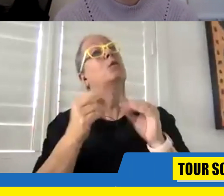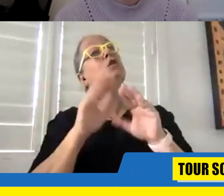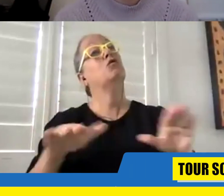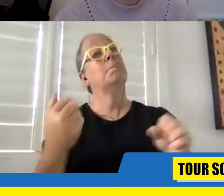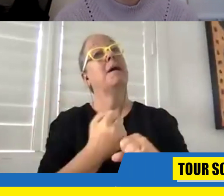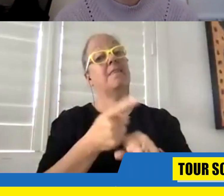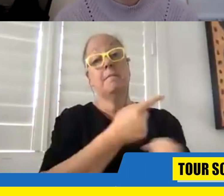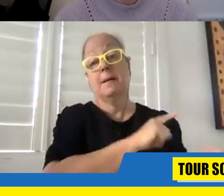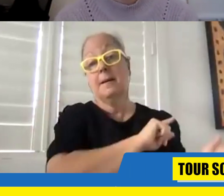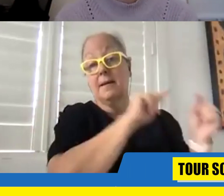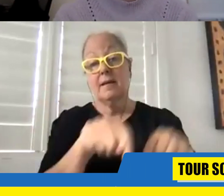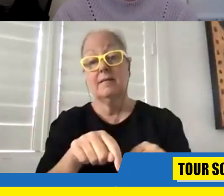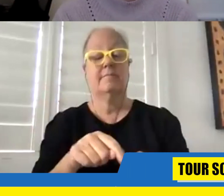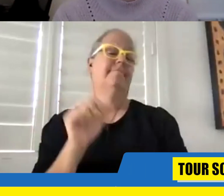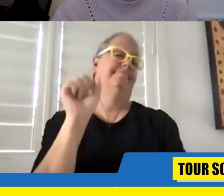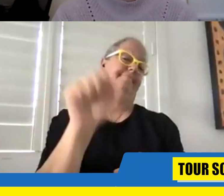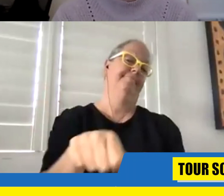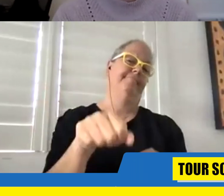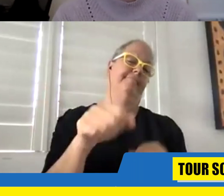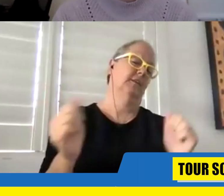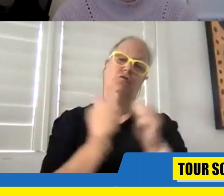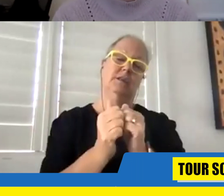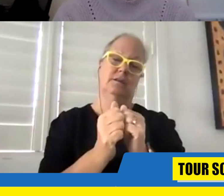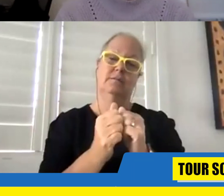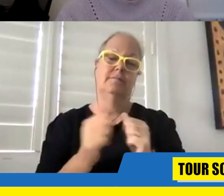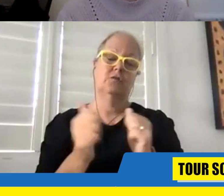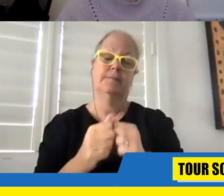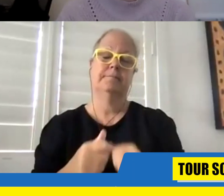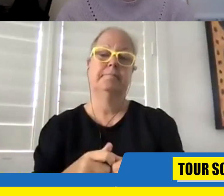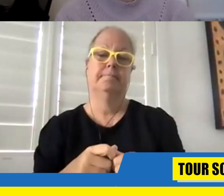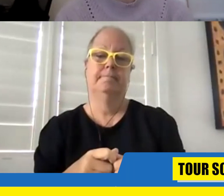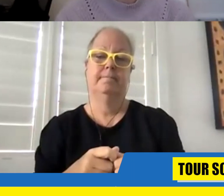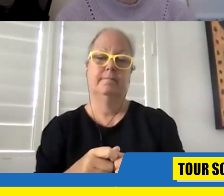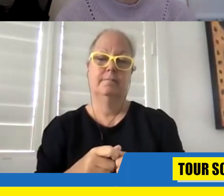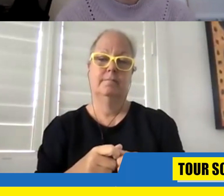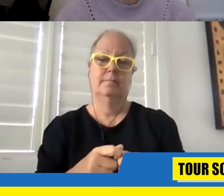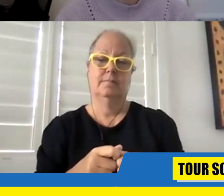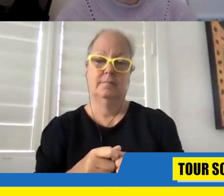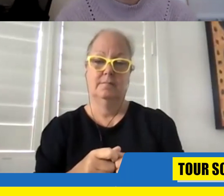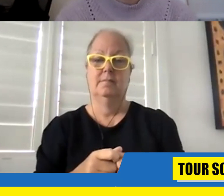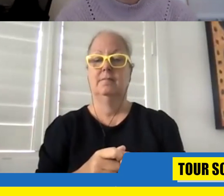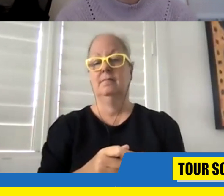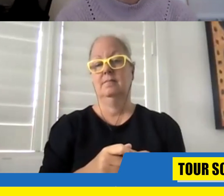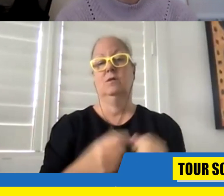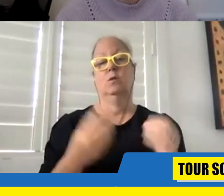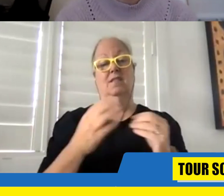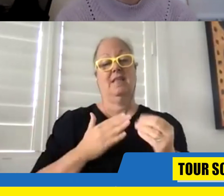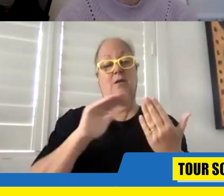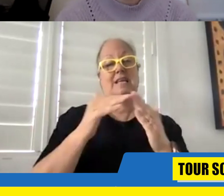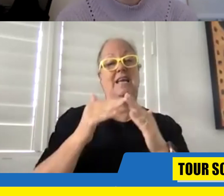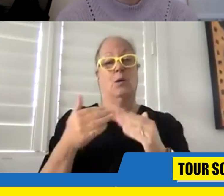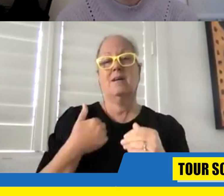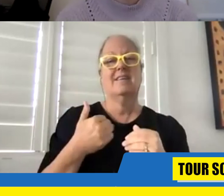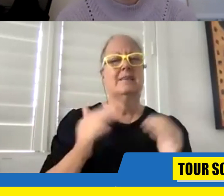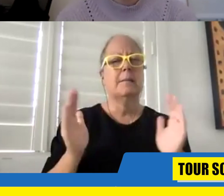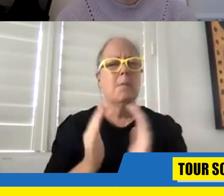Yes, definitely. And also, like, part of the issue of our township is we don't have any big venues. We